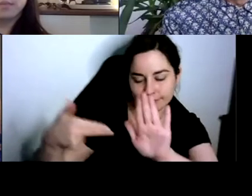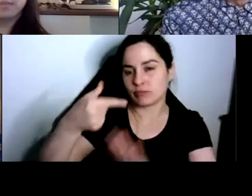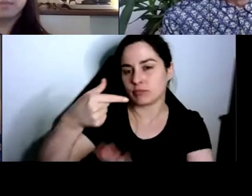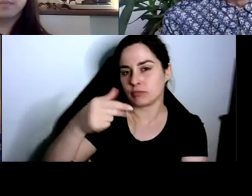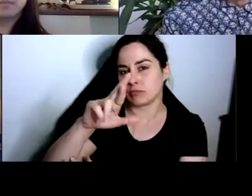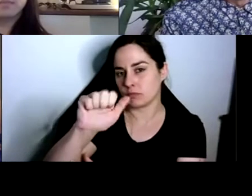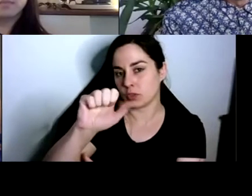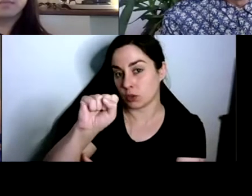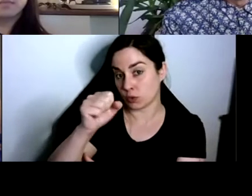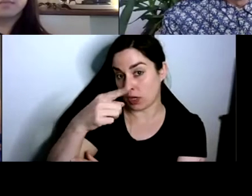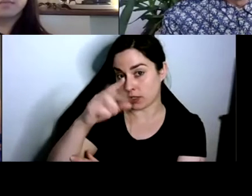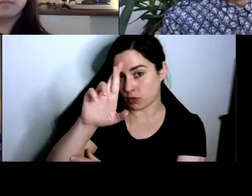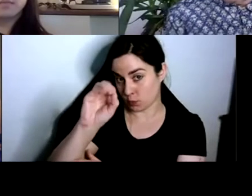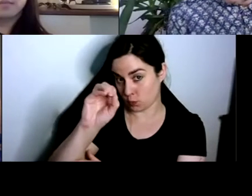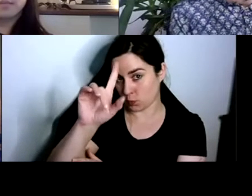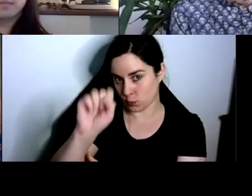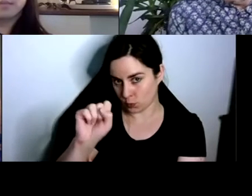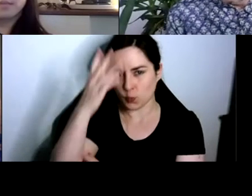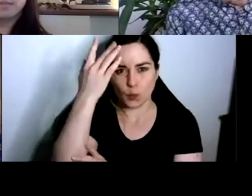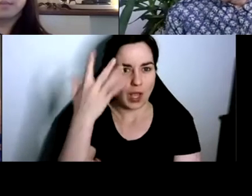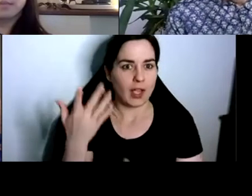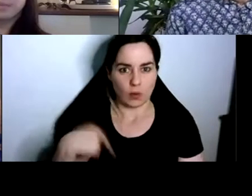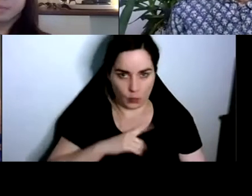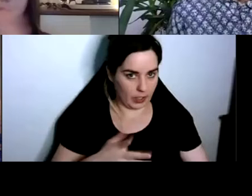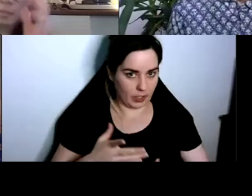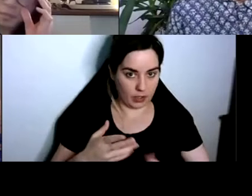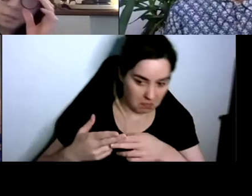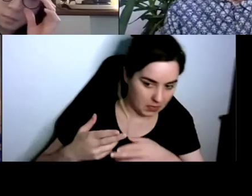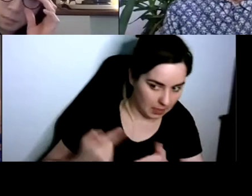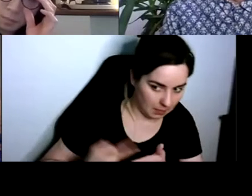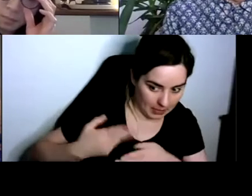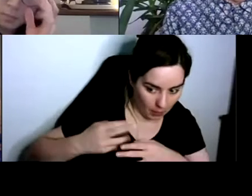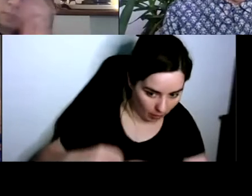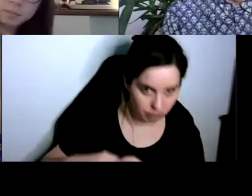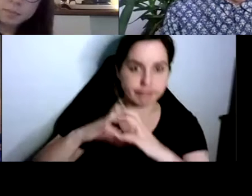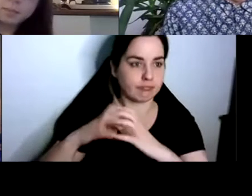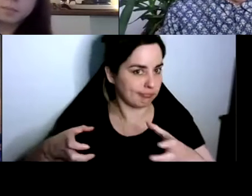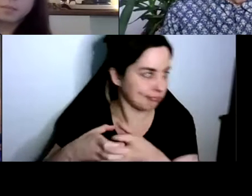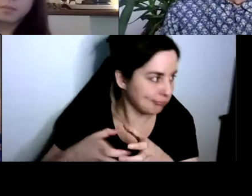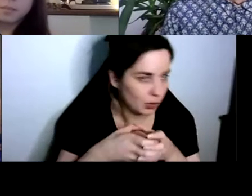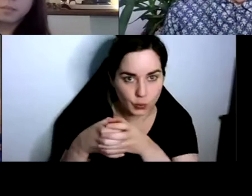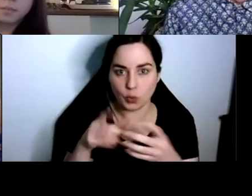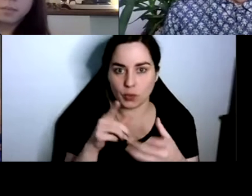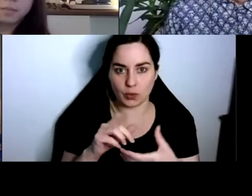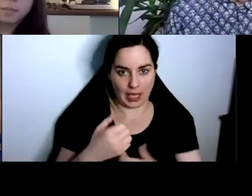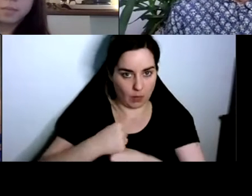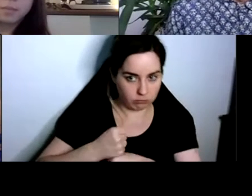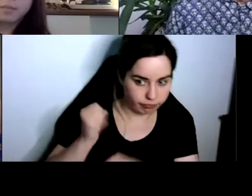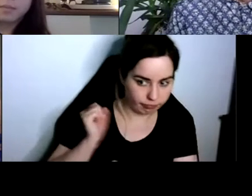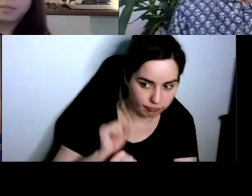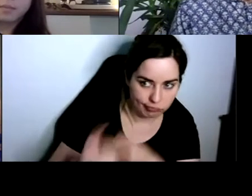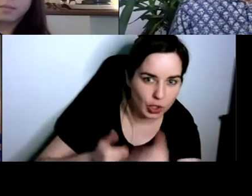run collective, and the majority of the work we do is organizing this festival that's